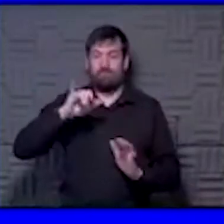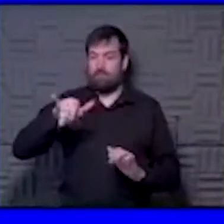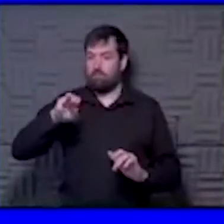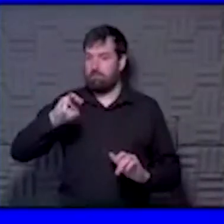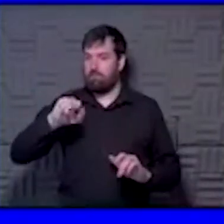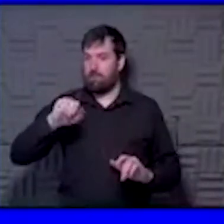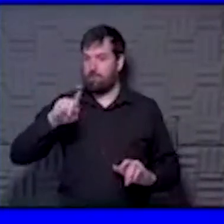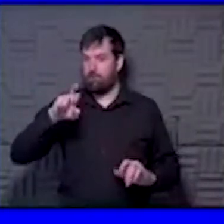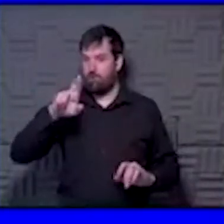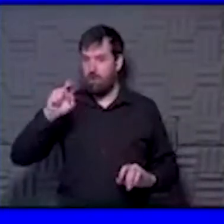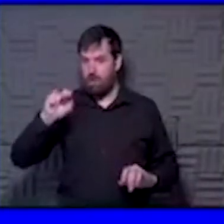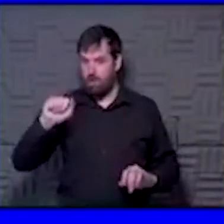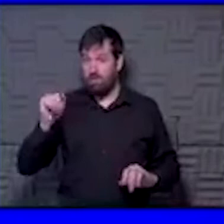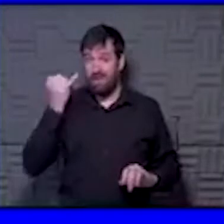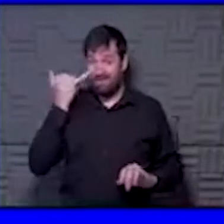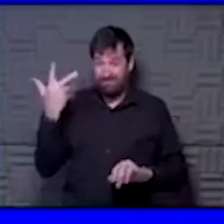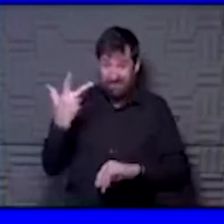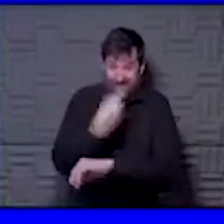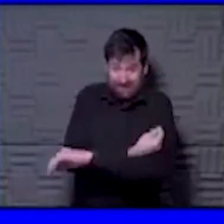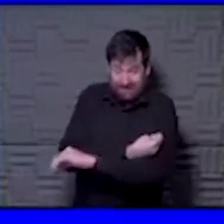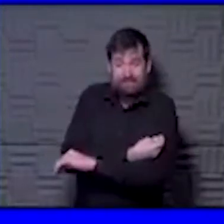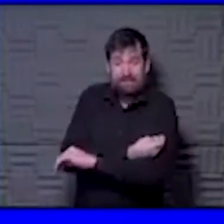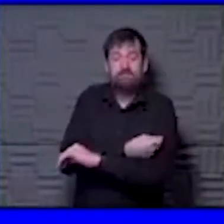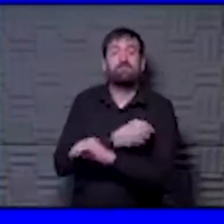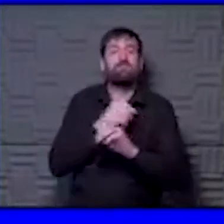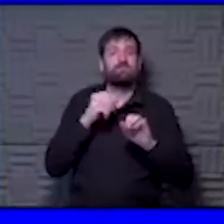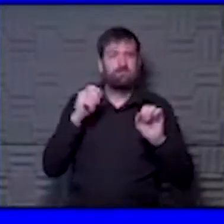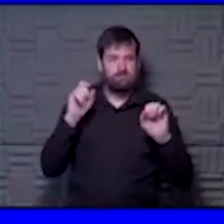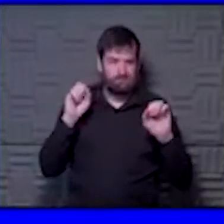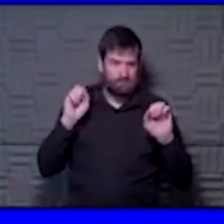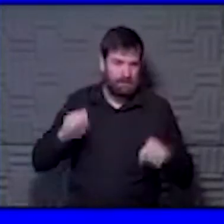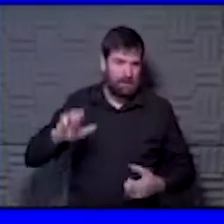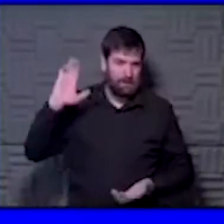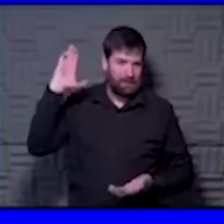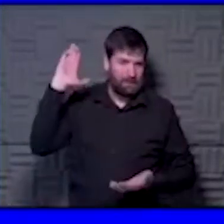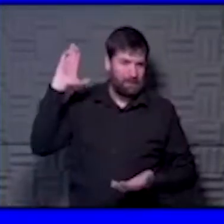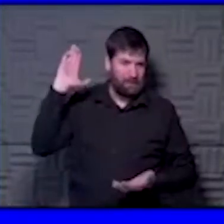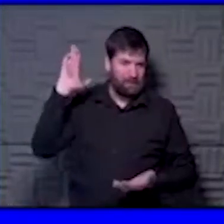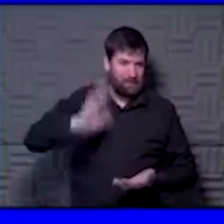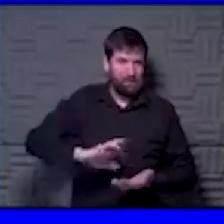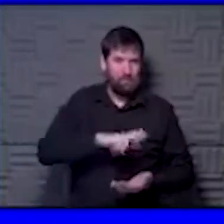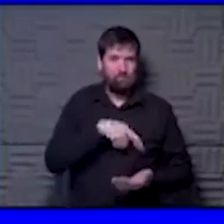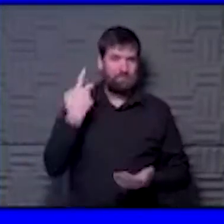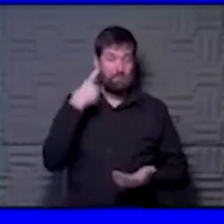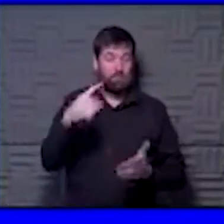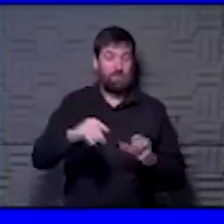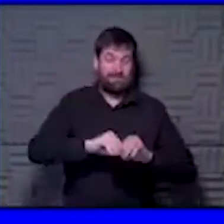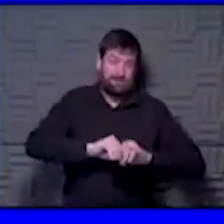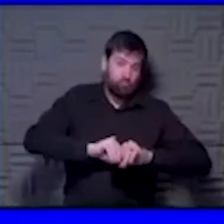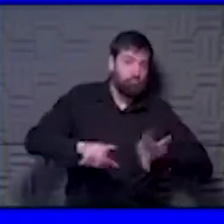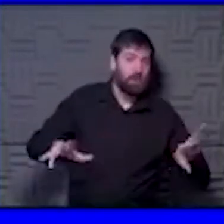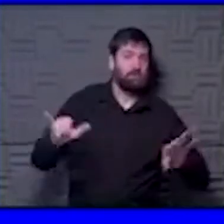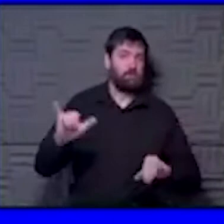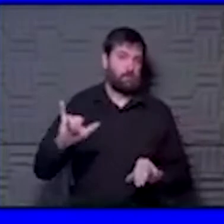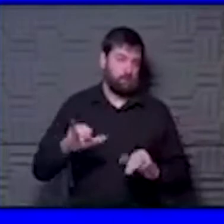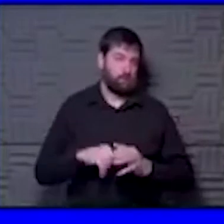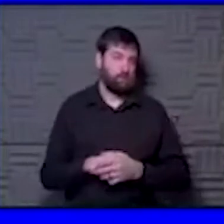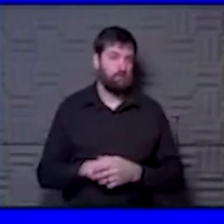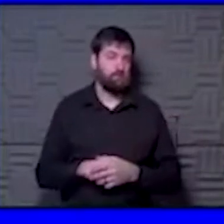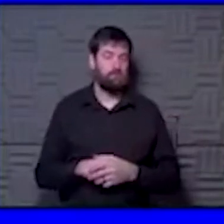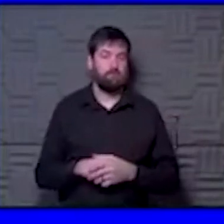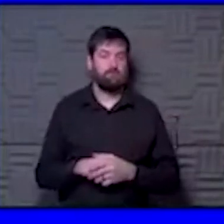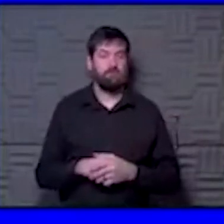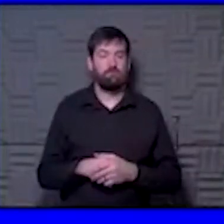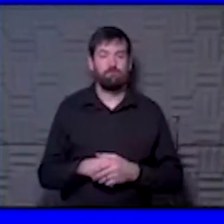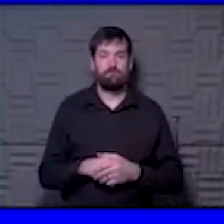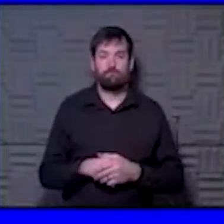data that if you get the vaccine, you can also help reduce the risk of the spread of the disease as well, even if you don't get ill. And so